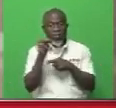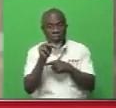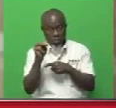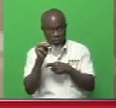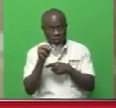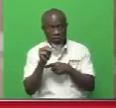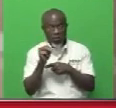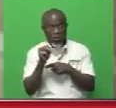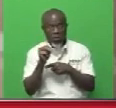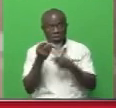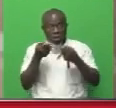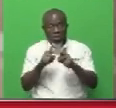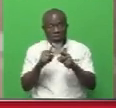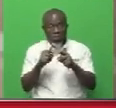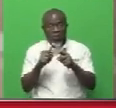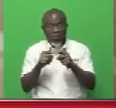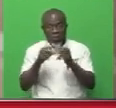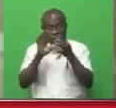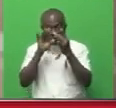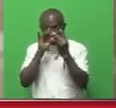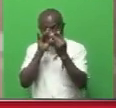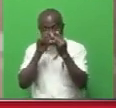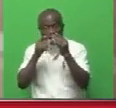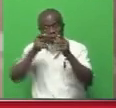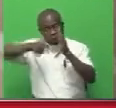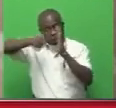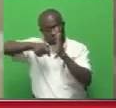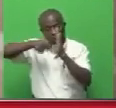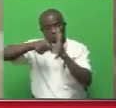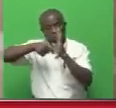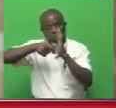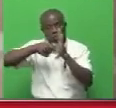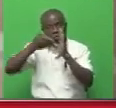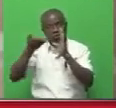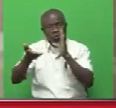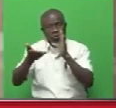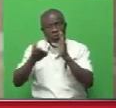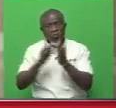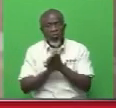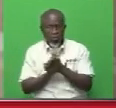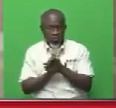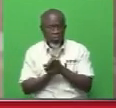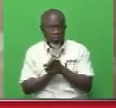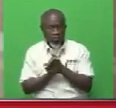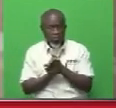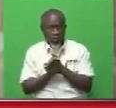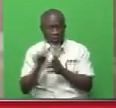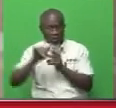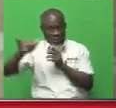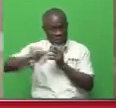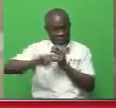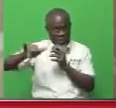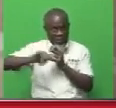virtual courtroom in this country reminded me so much of that story that I witnessed in a play form, in dramatic form on